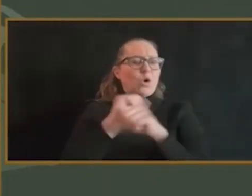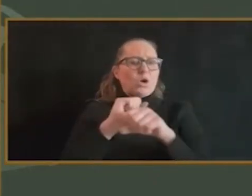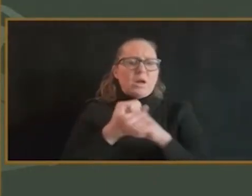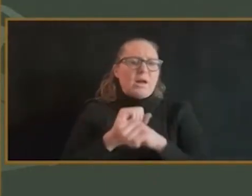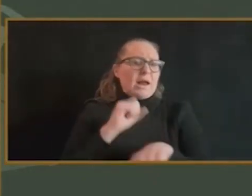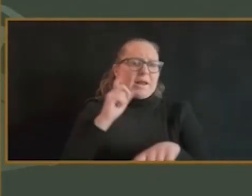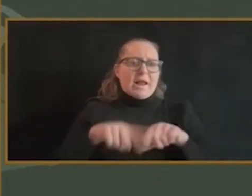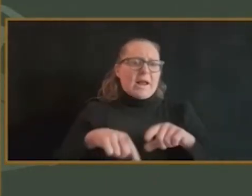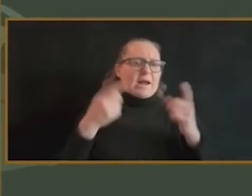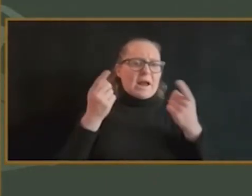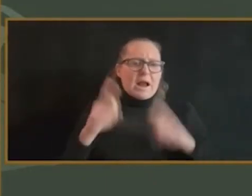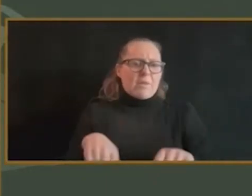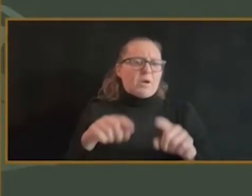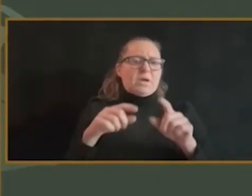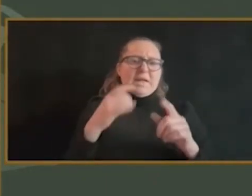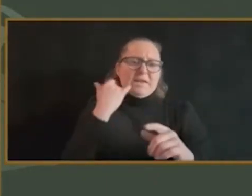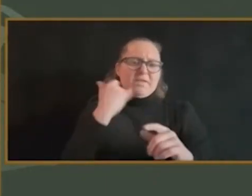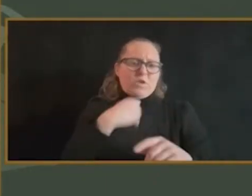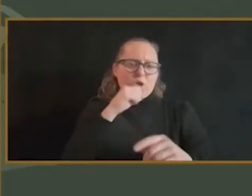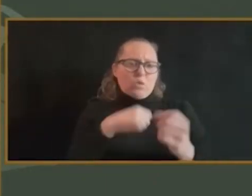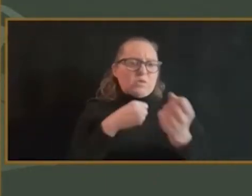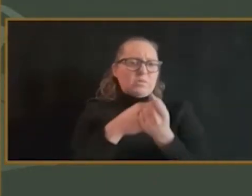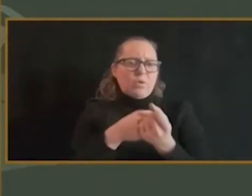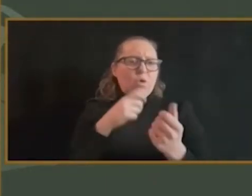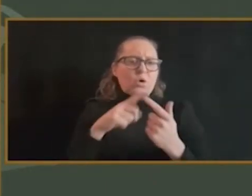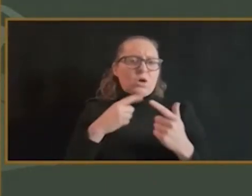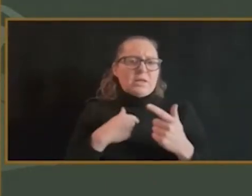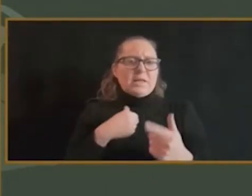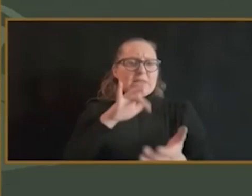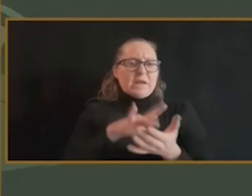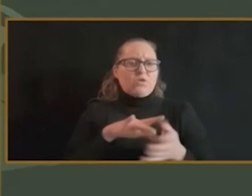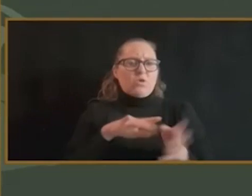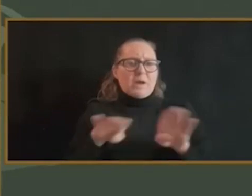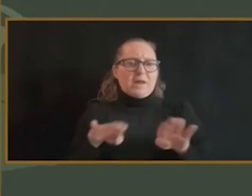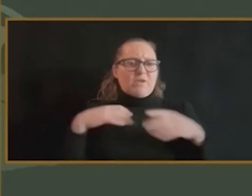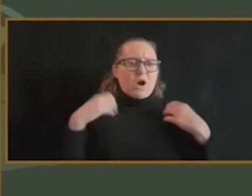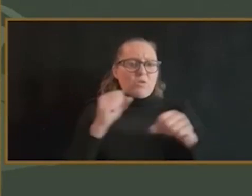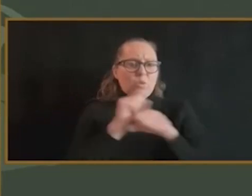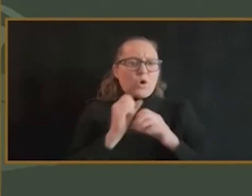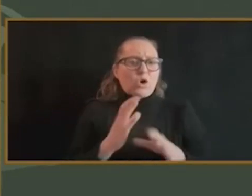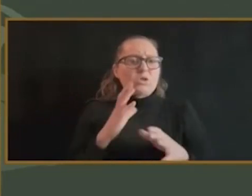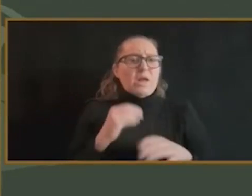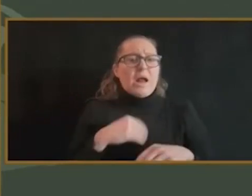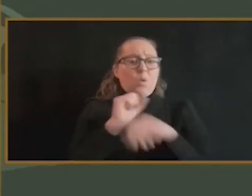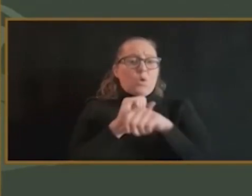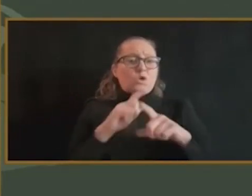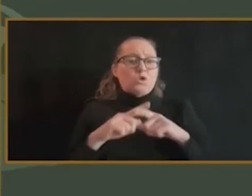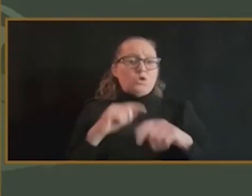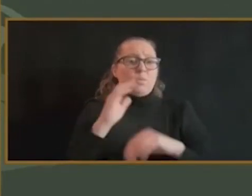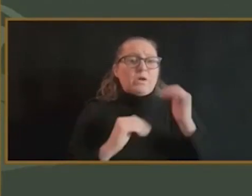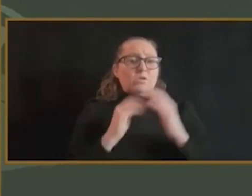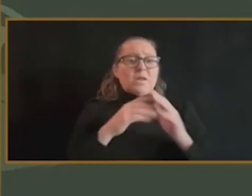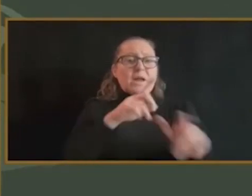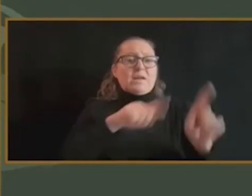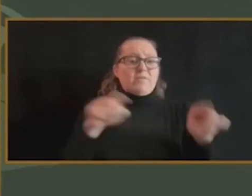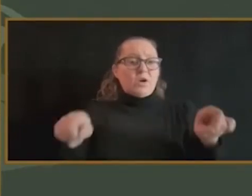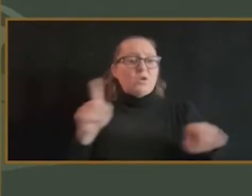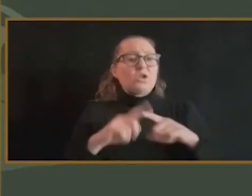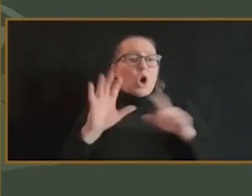we don't support our essential behavioral health workers and work to build a diverse and culturally responsive